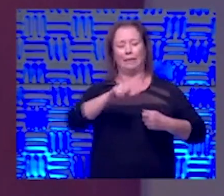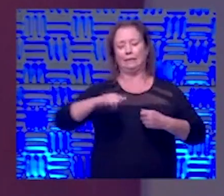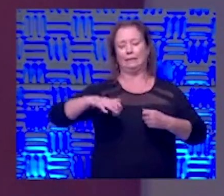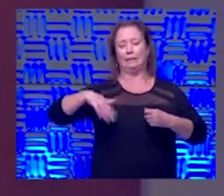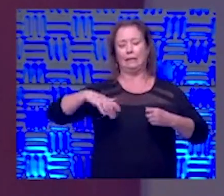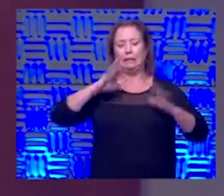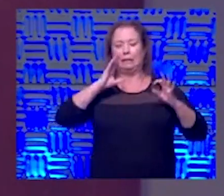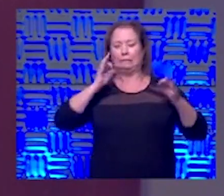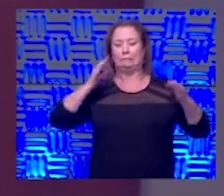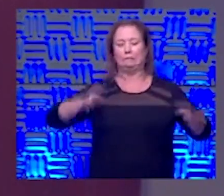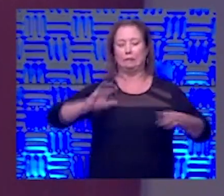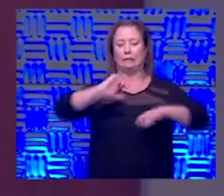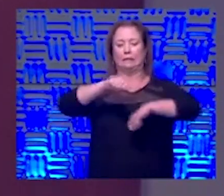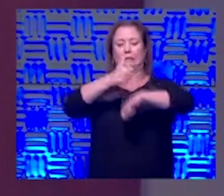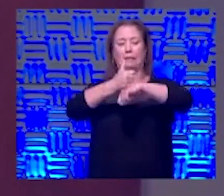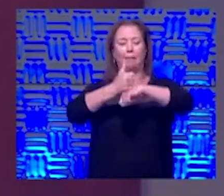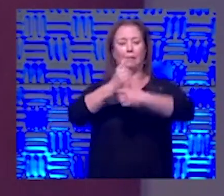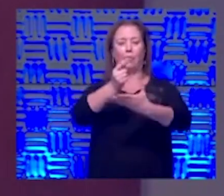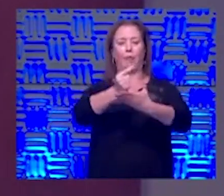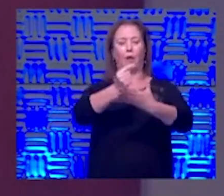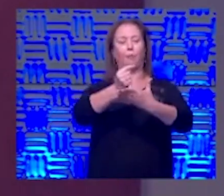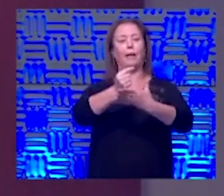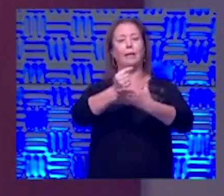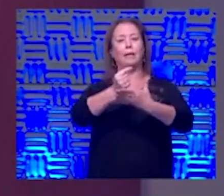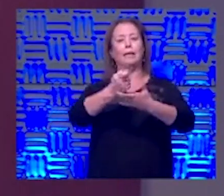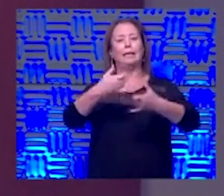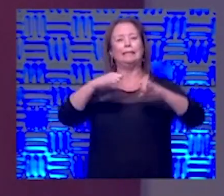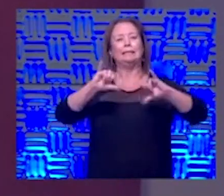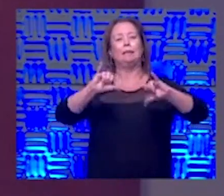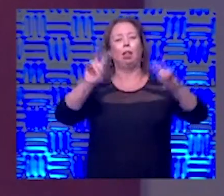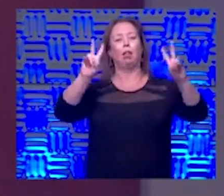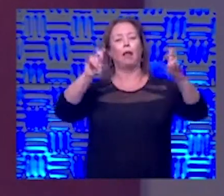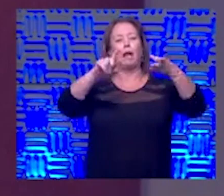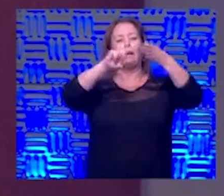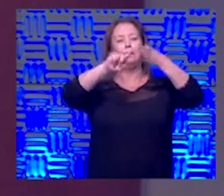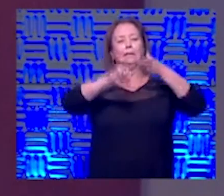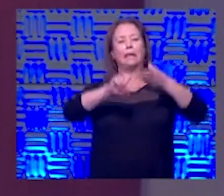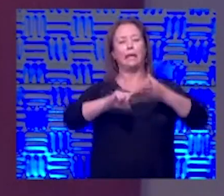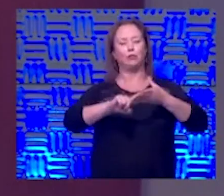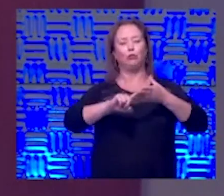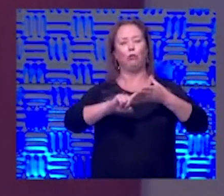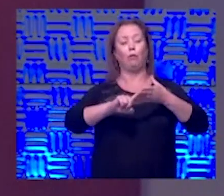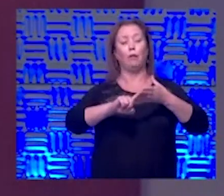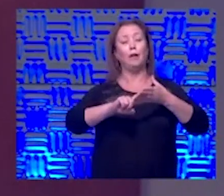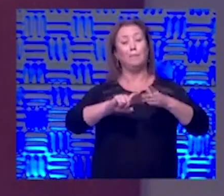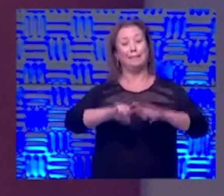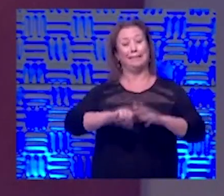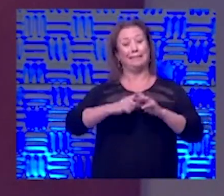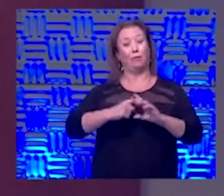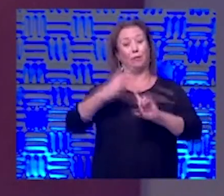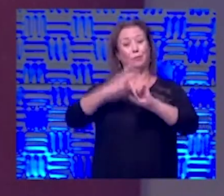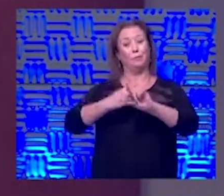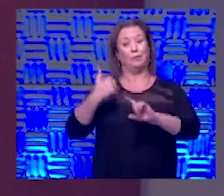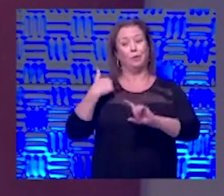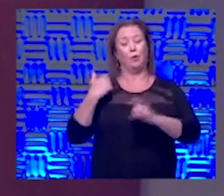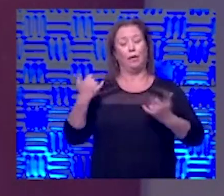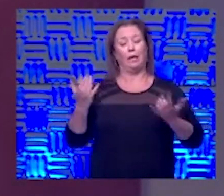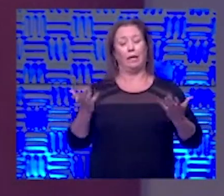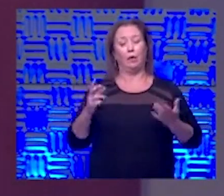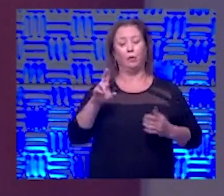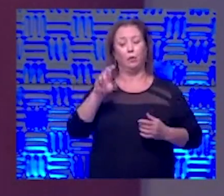considered established therapy. It's still considered investigational. But this started about 2 months ago in the US,